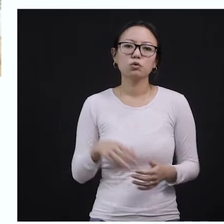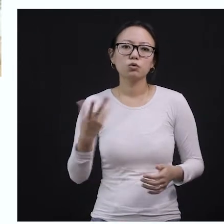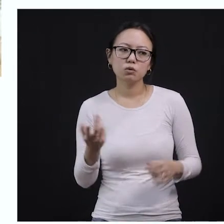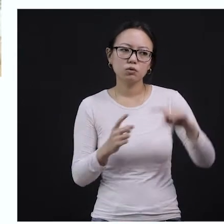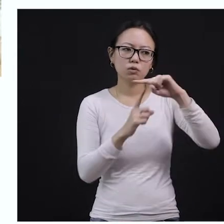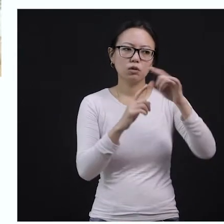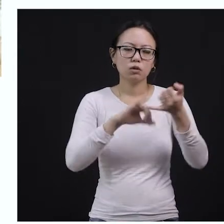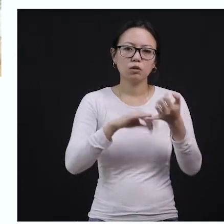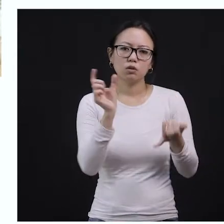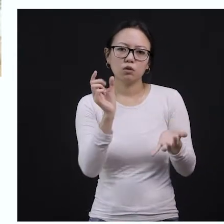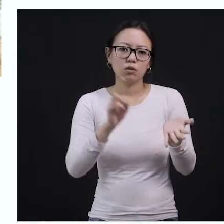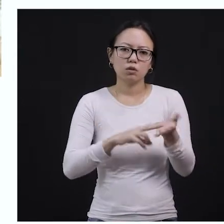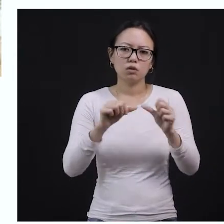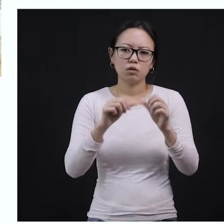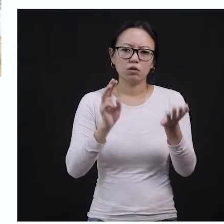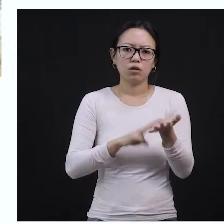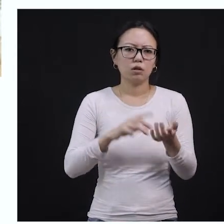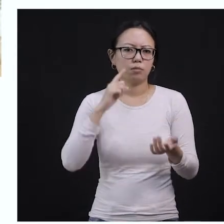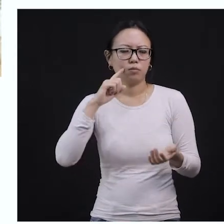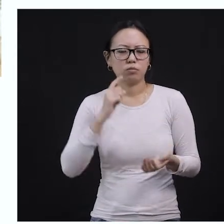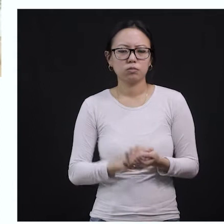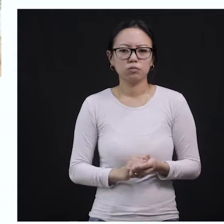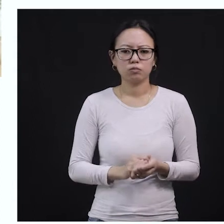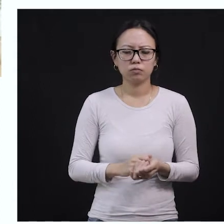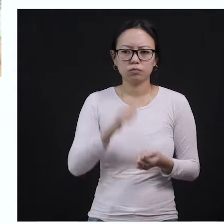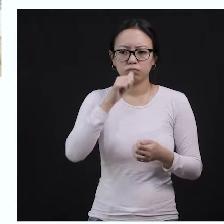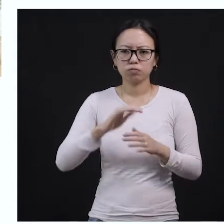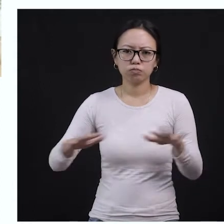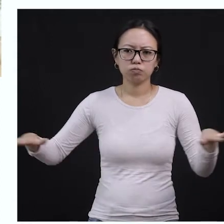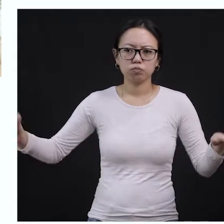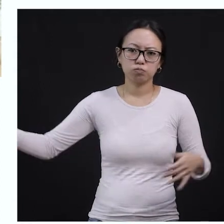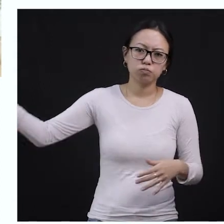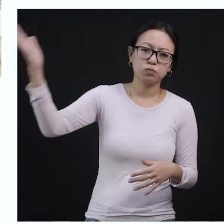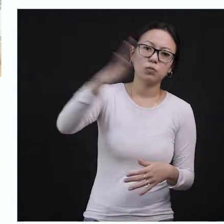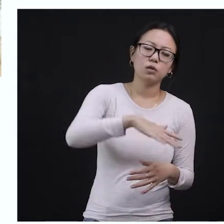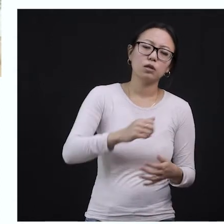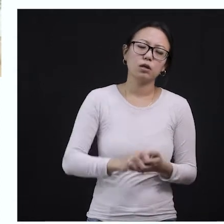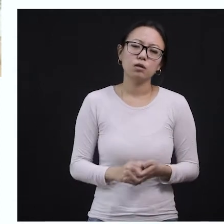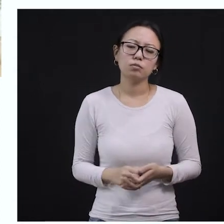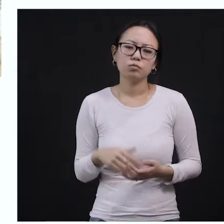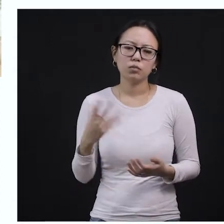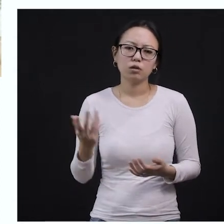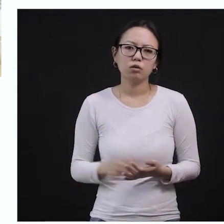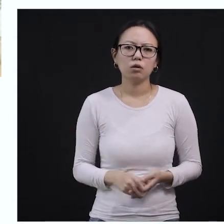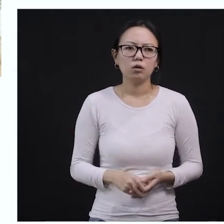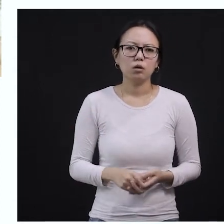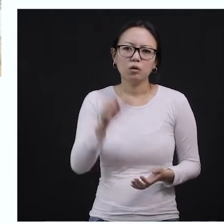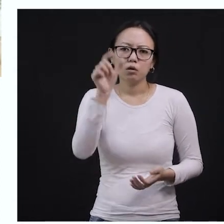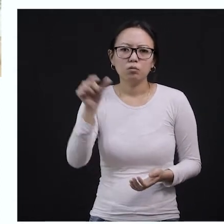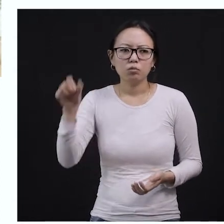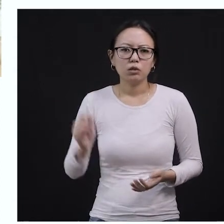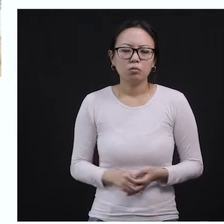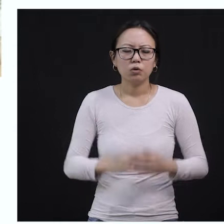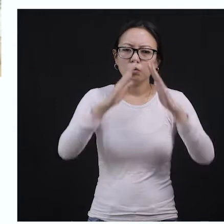so high and they are very strong. So it used to flush out even the homes and people and the